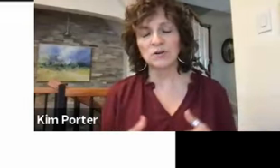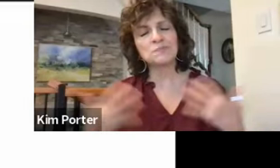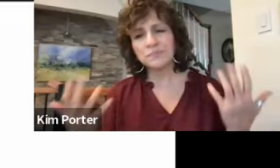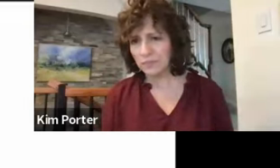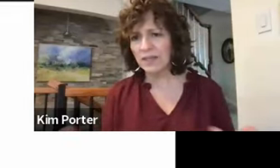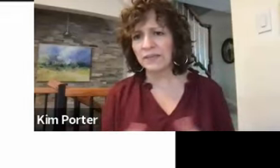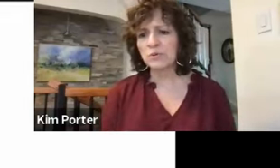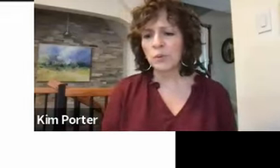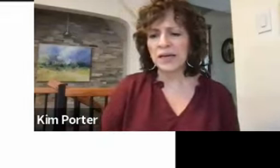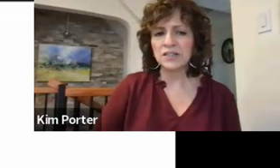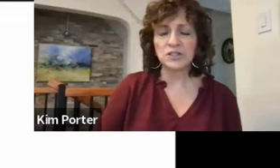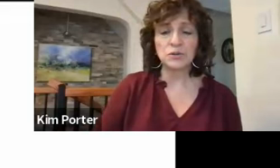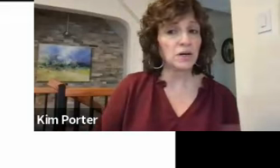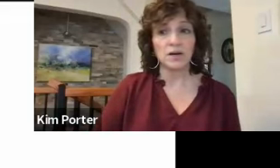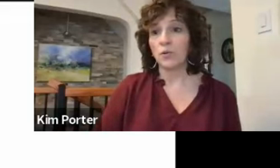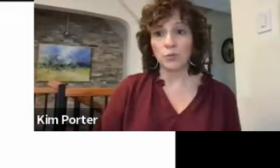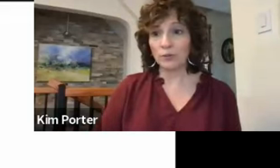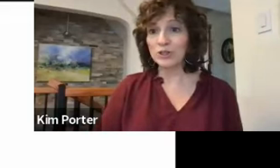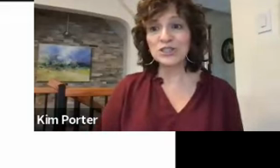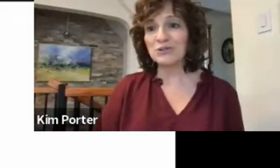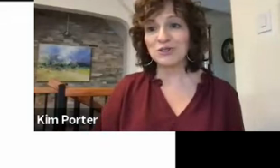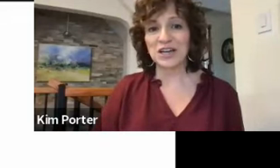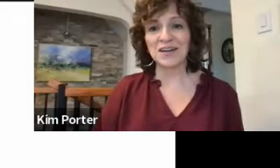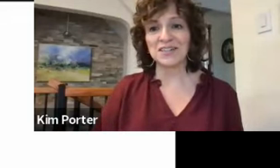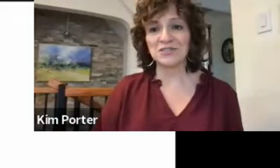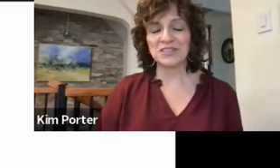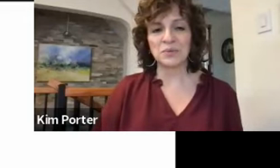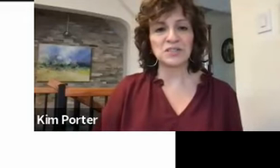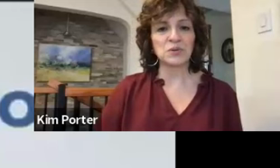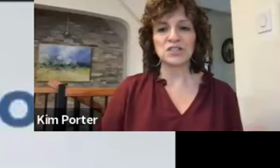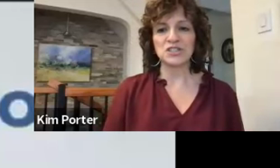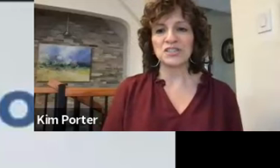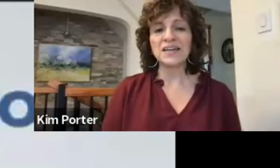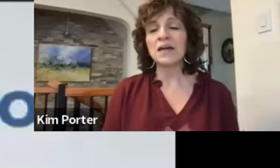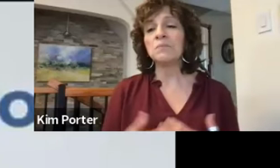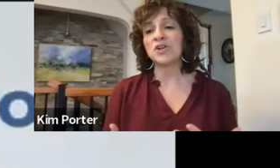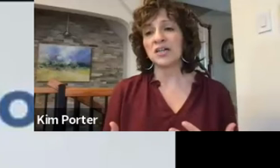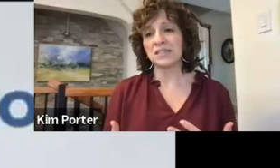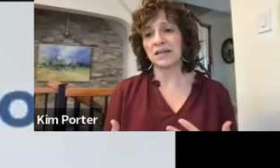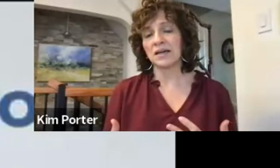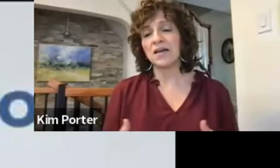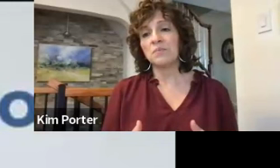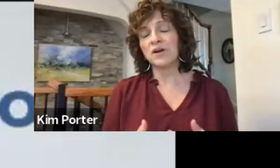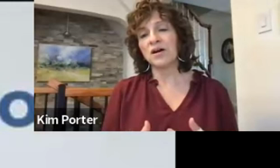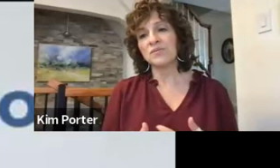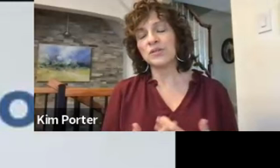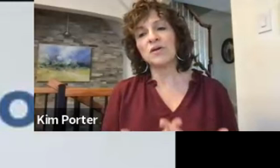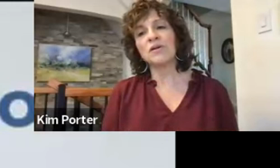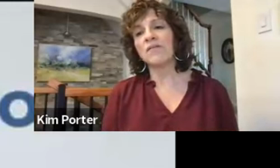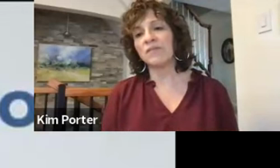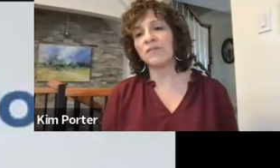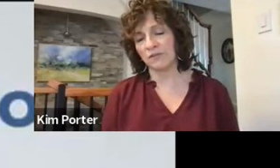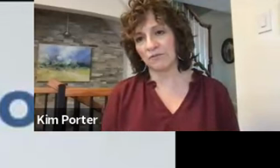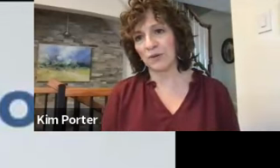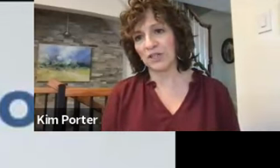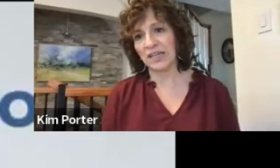questions? So that's where we get into what would you do if your child asked you some of these questions? And it can be daunting because we don't